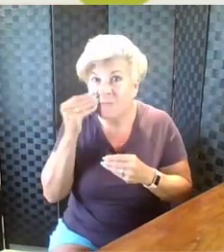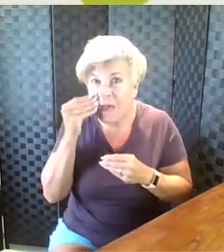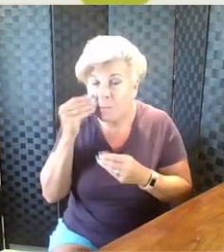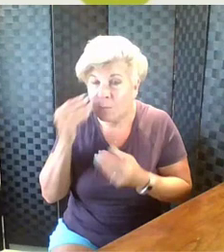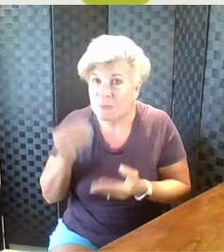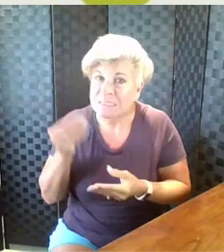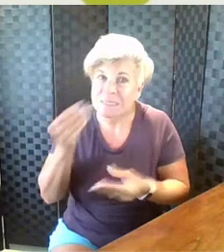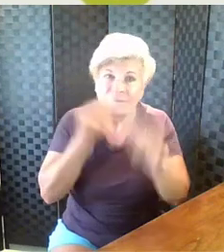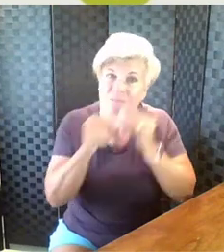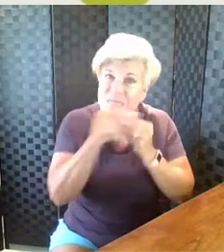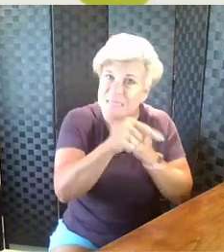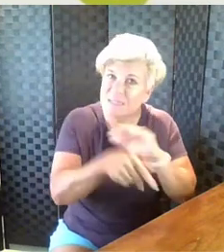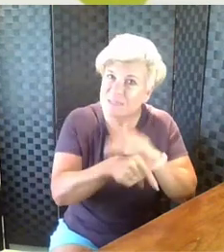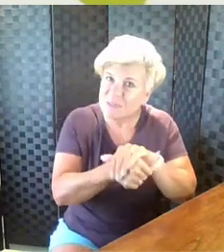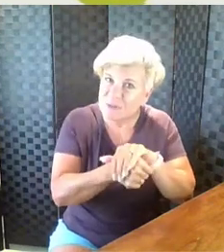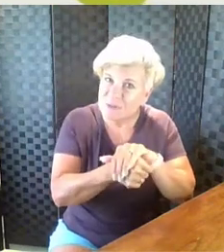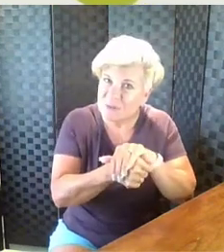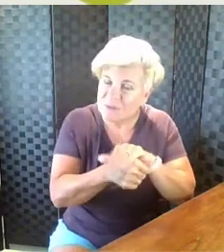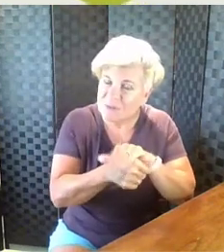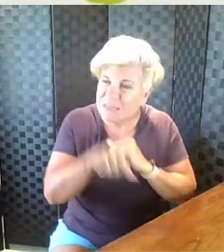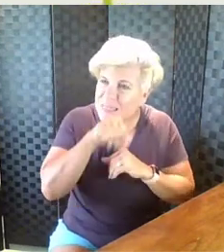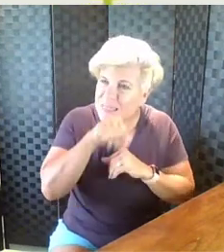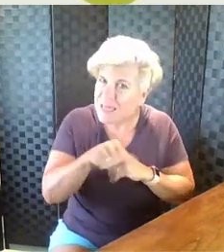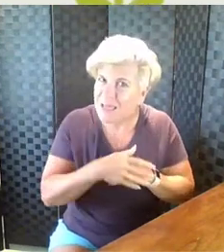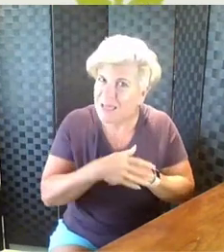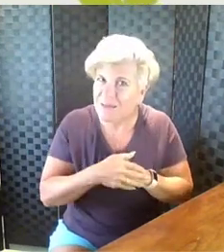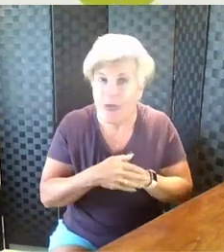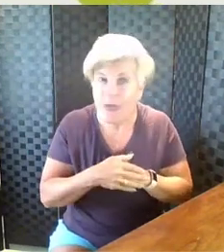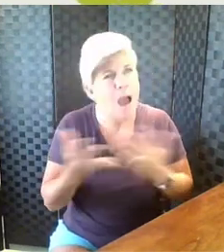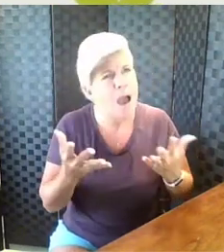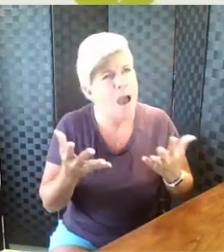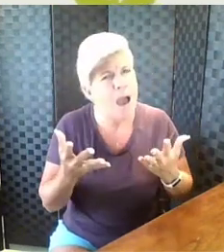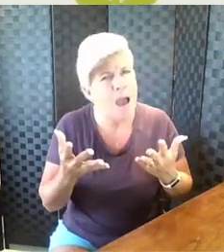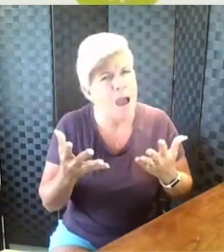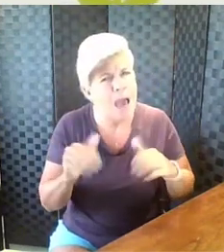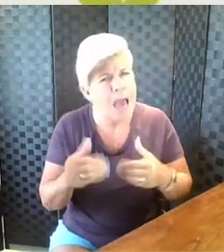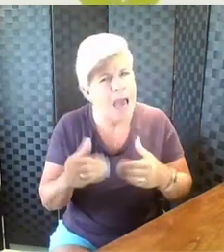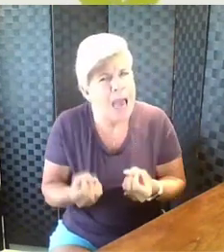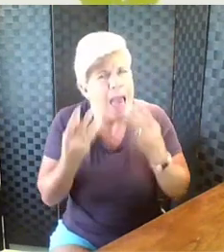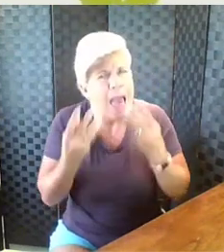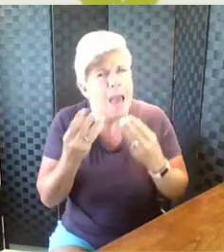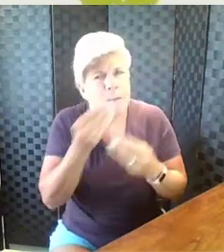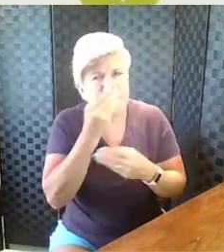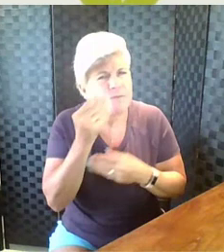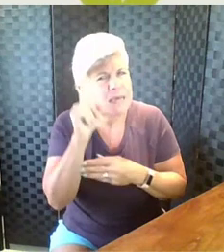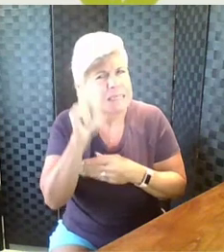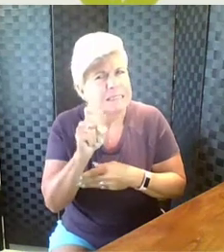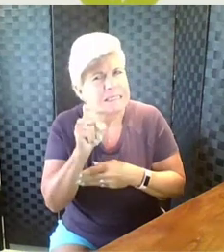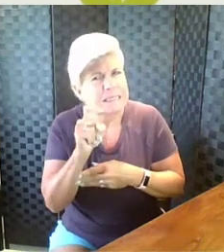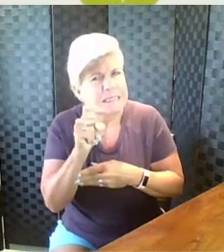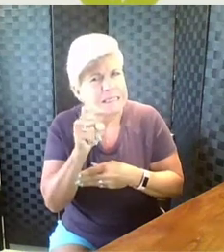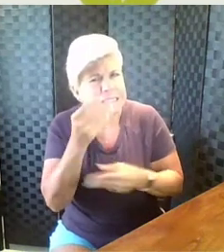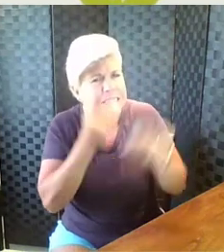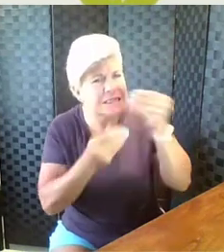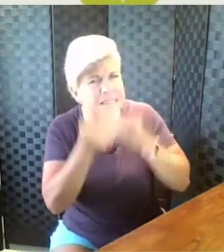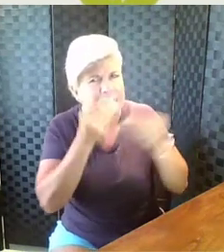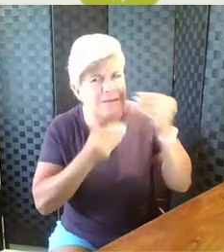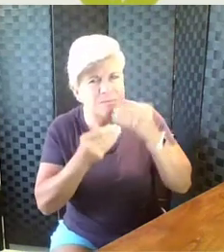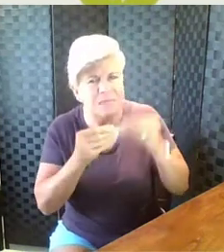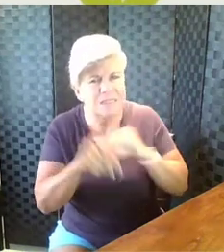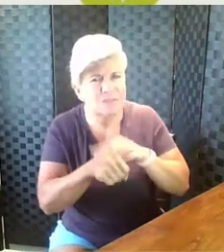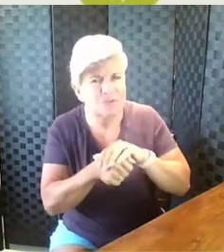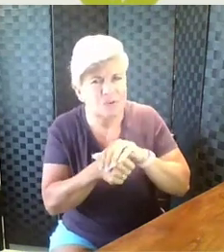eat flowers. Hey, tell us, how many flowers do we need to treat the